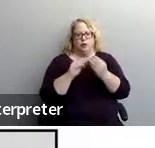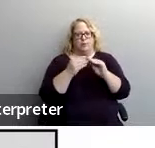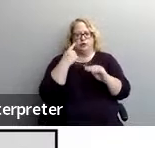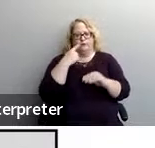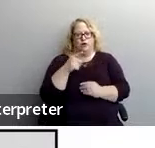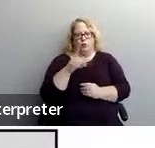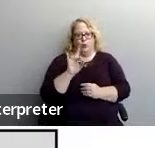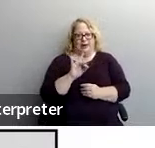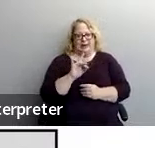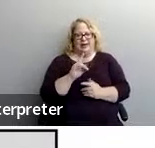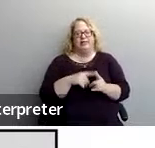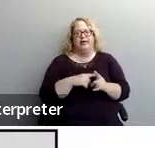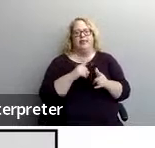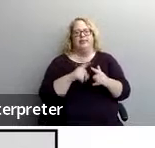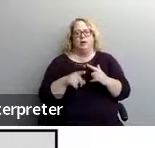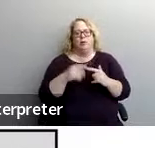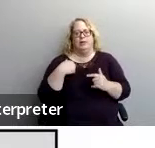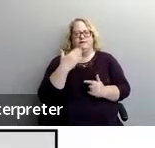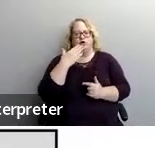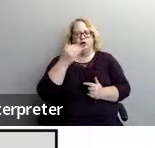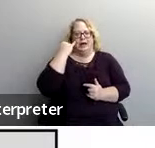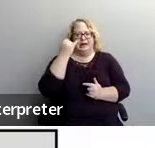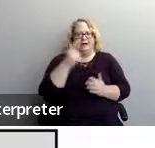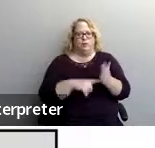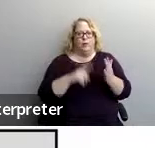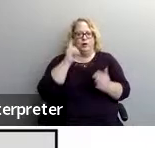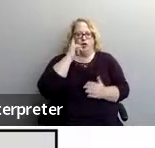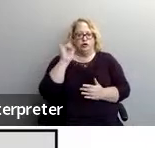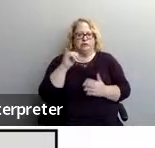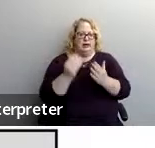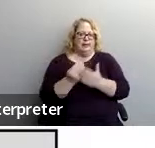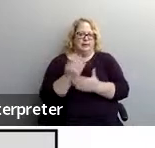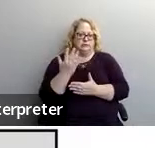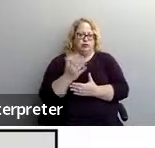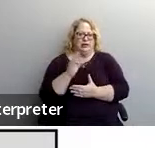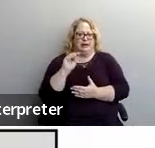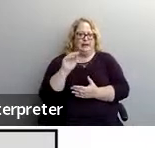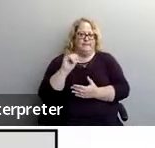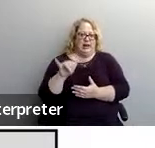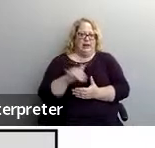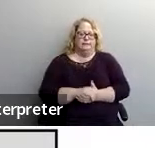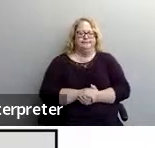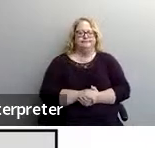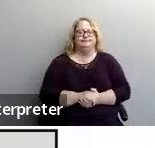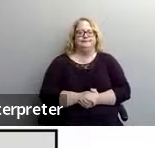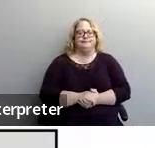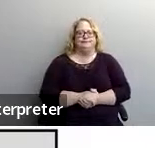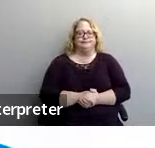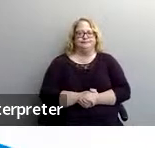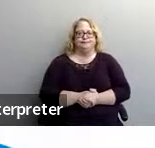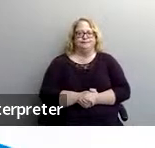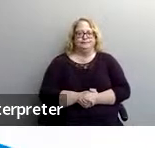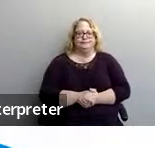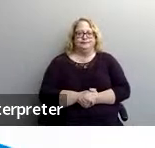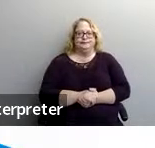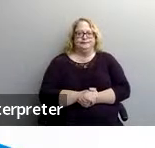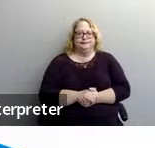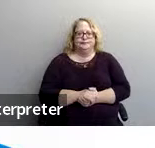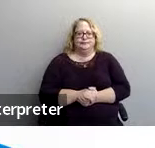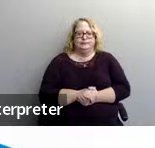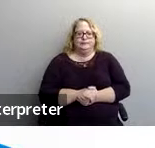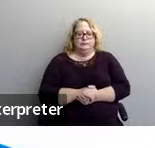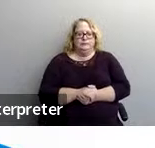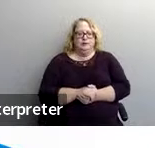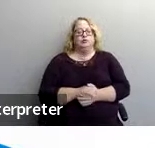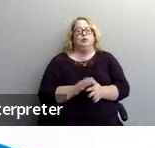this approved, and then we'll have a really good idea of what that looks like in the spring, in May when we come back. Next slide, please.